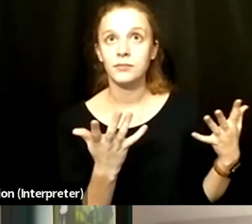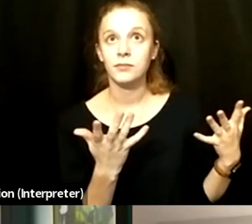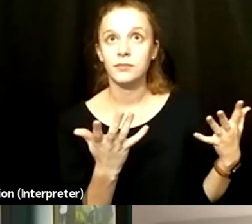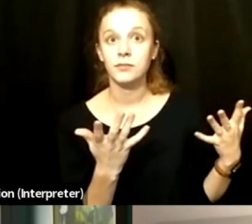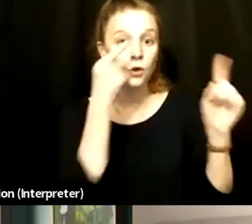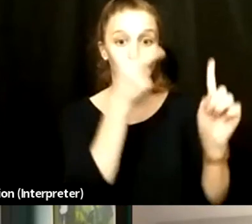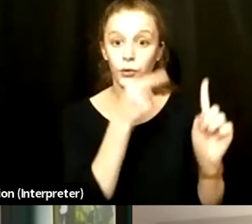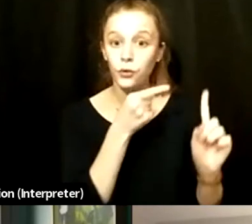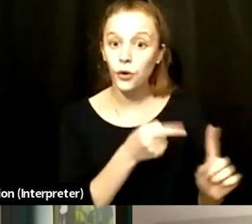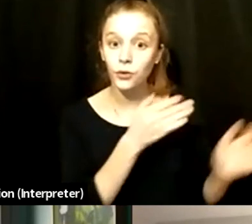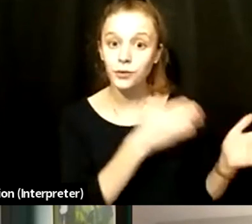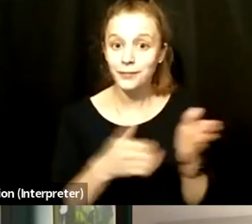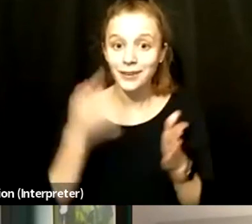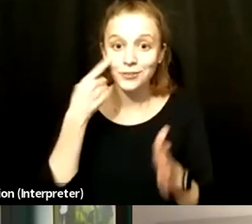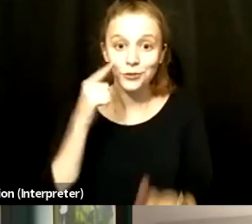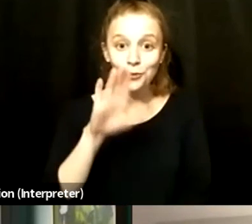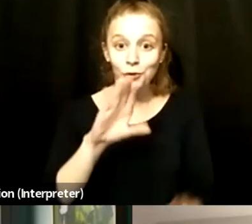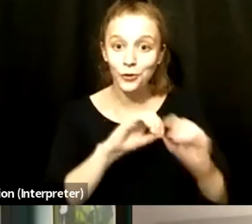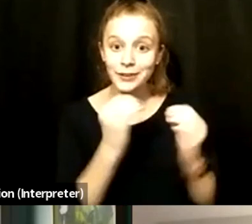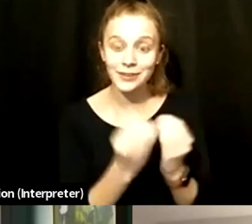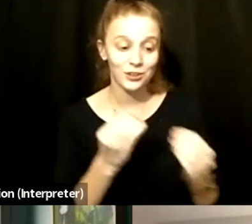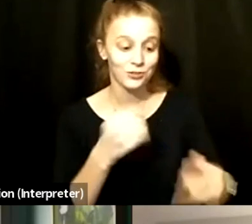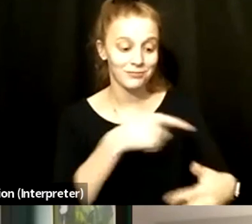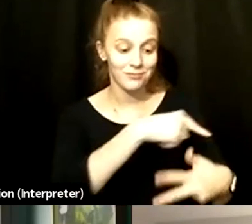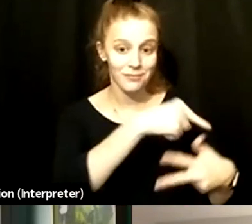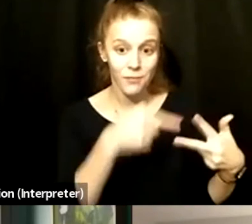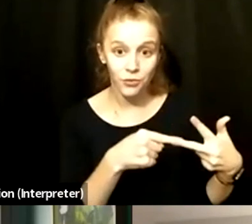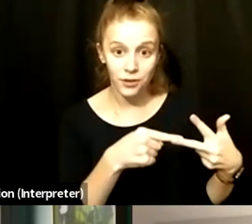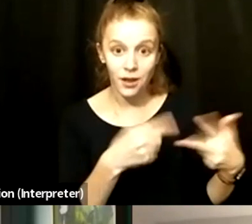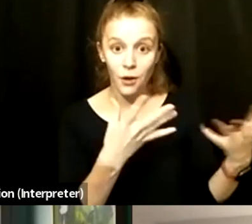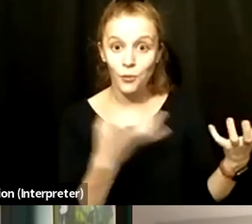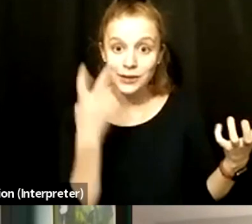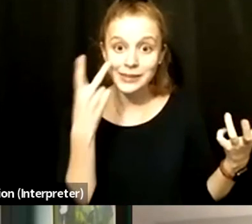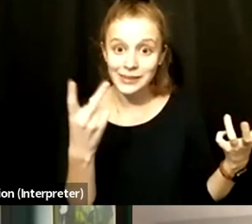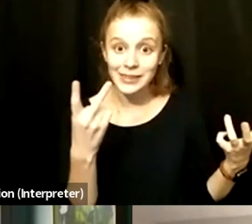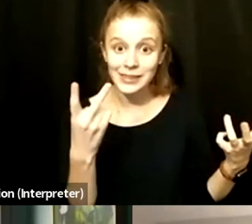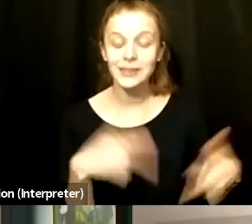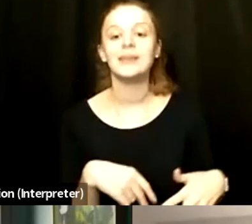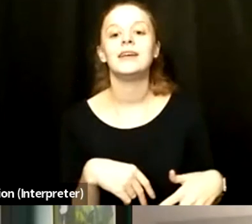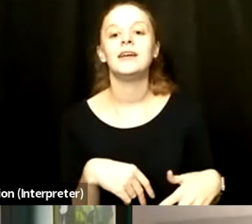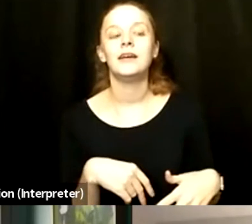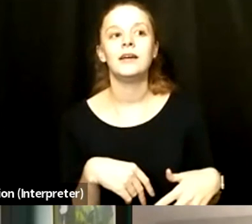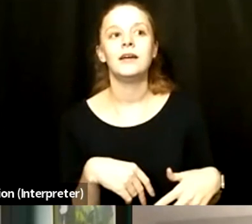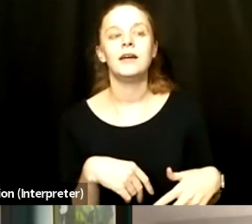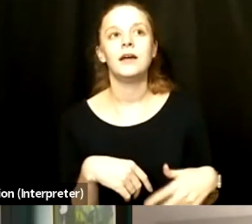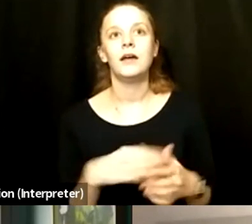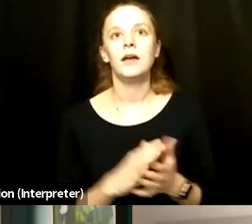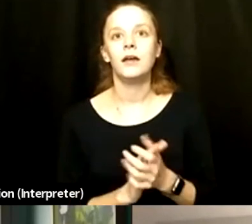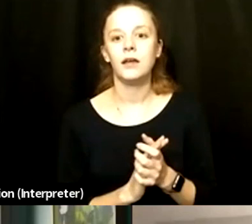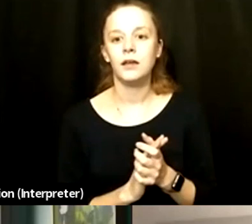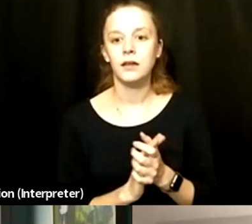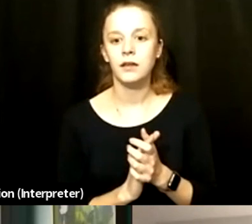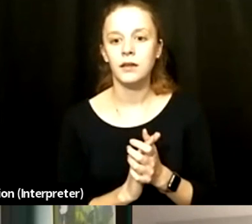goals and plans for your organization, in order to be able to look and see, like, how often